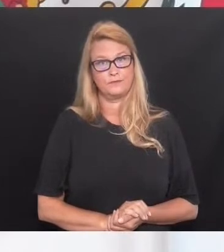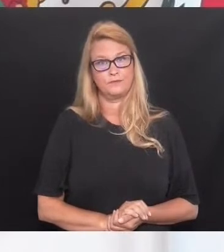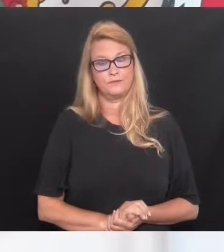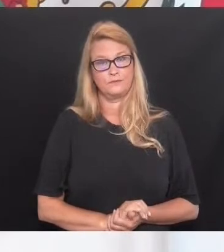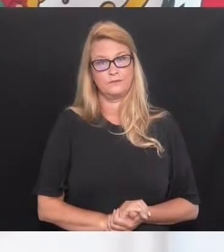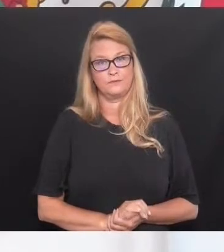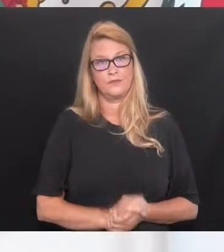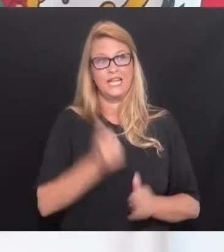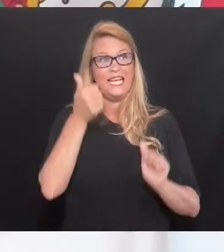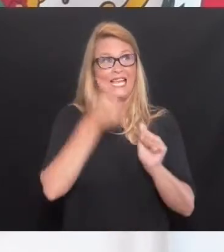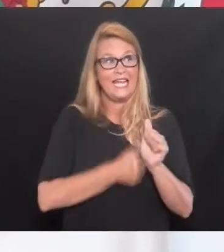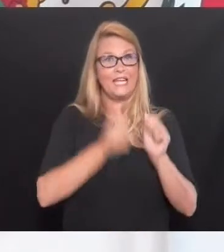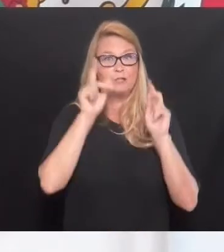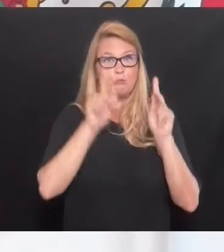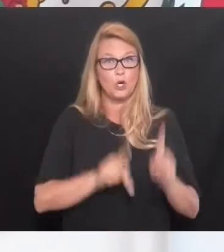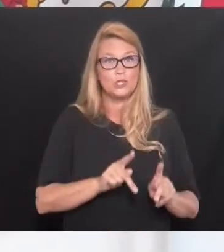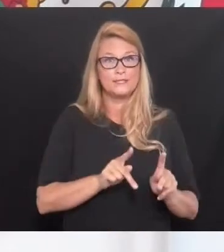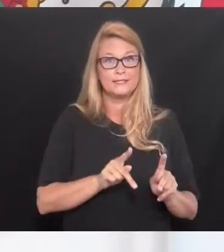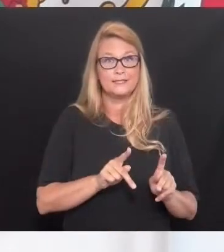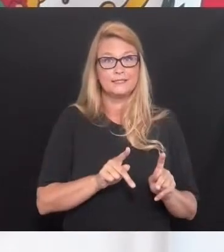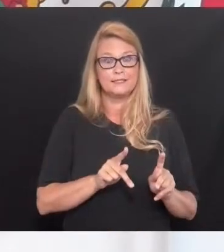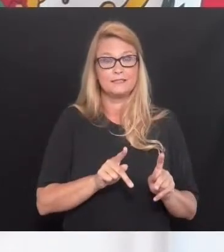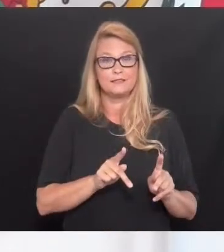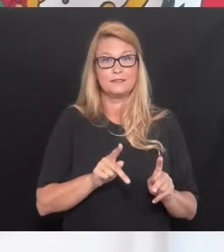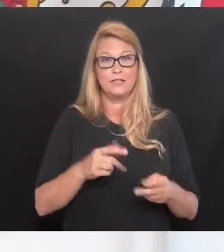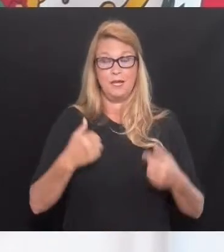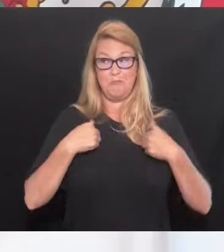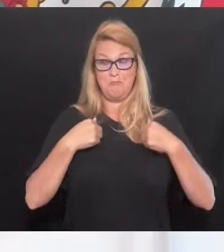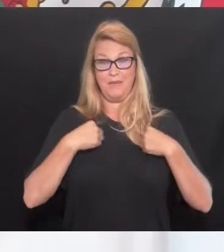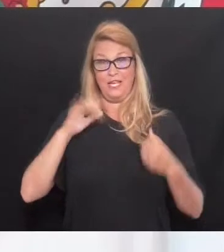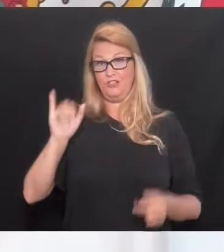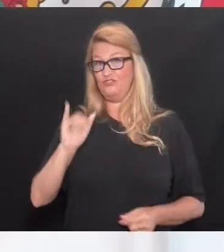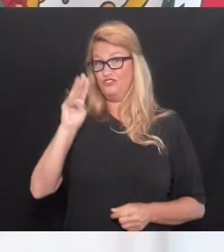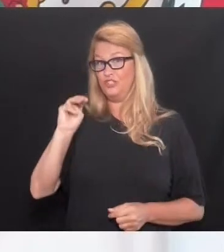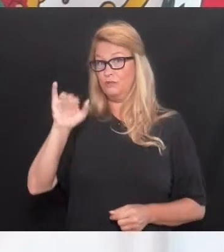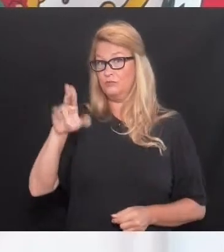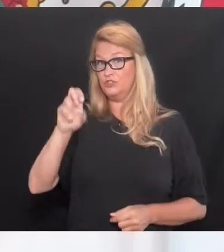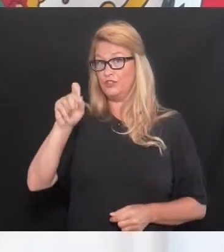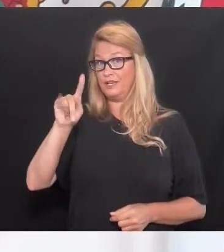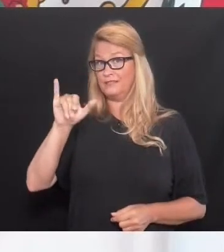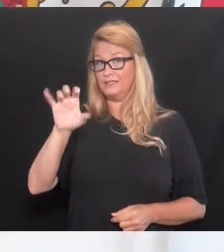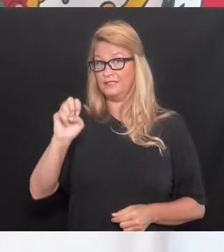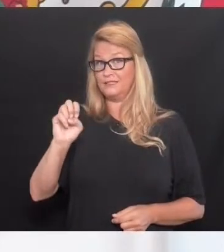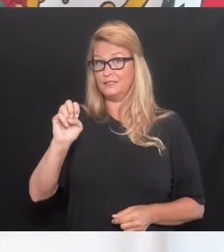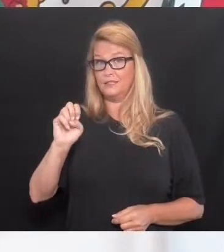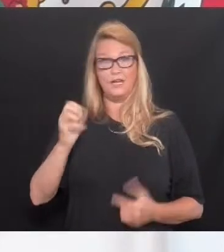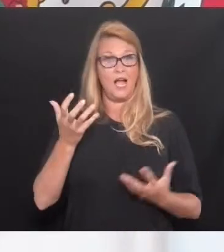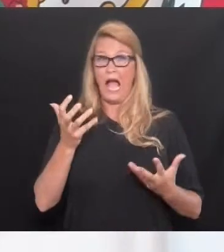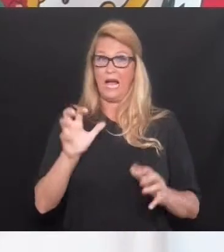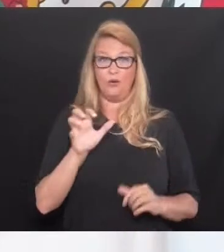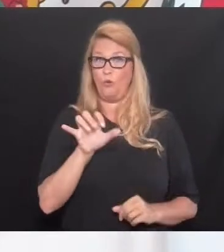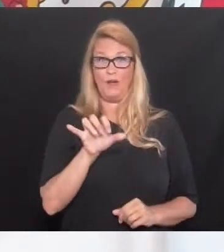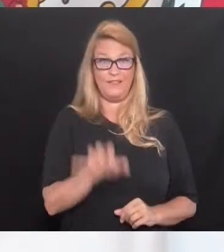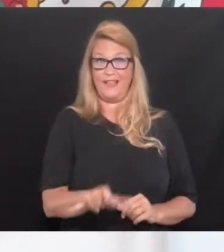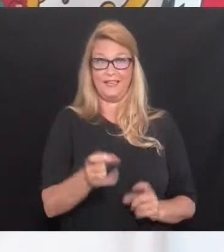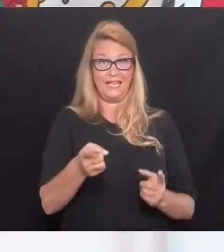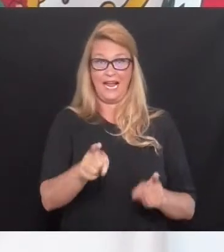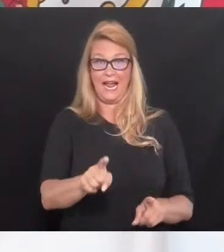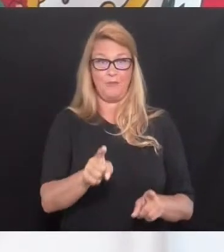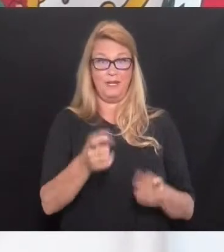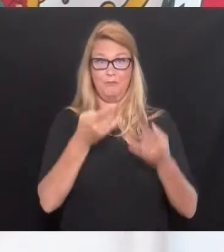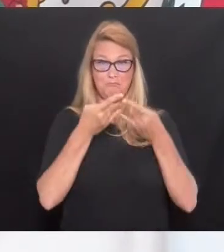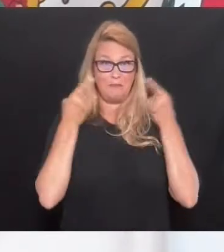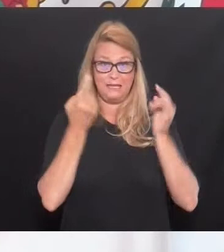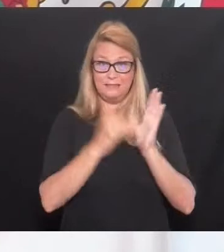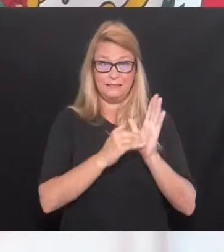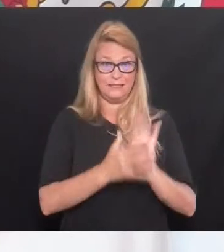breathing human being, I can tell you that Jim Justice surely doesn't want this. Surely doesn't want this